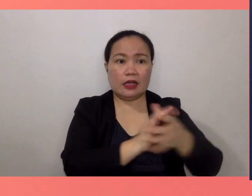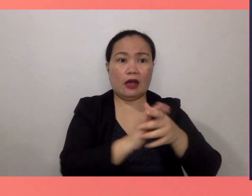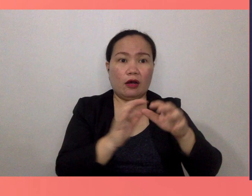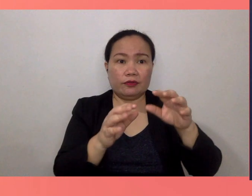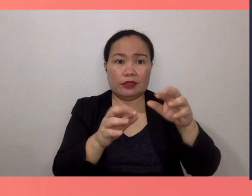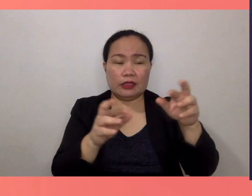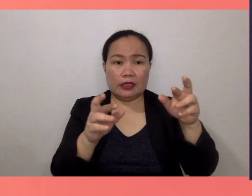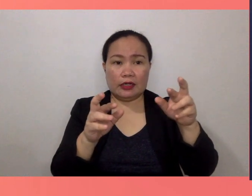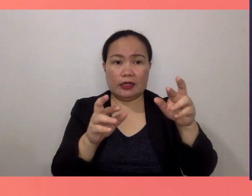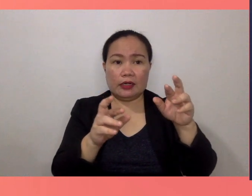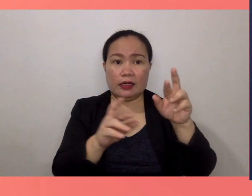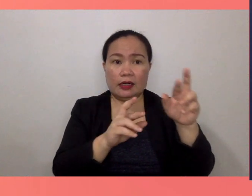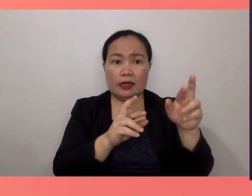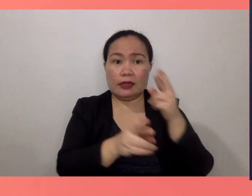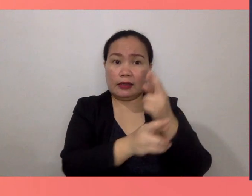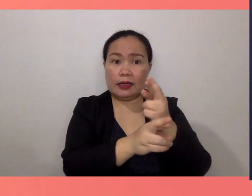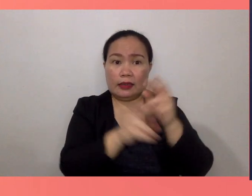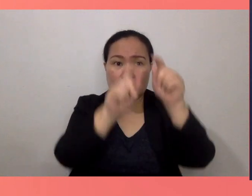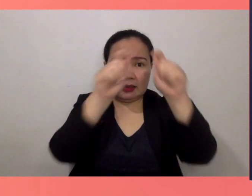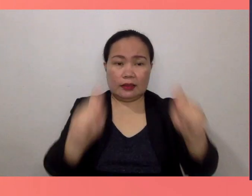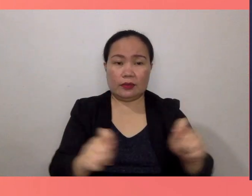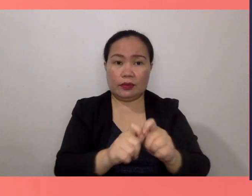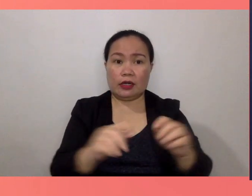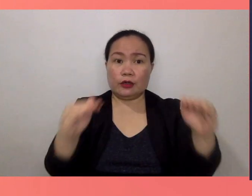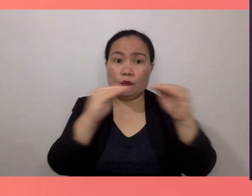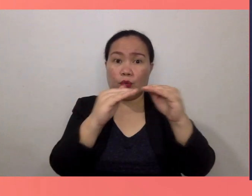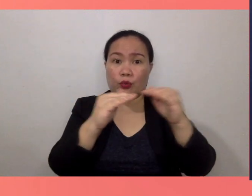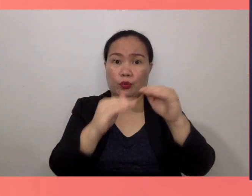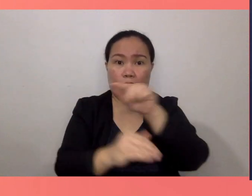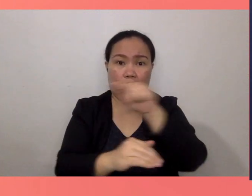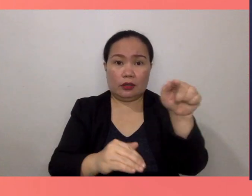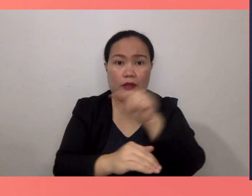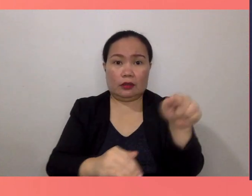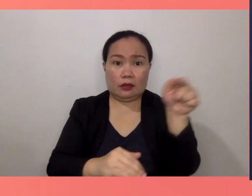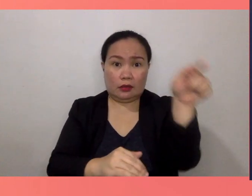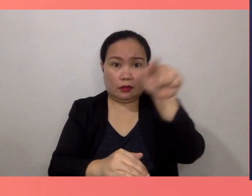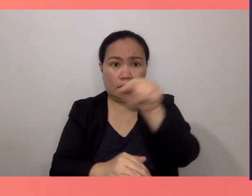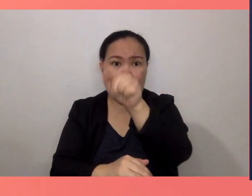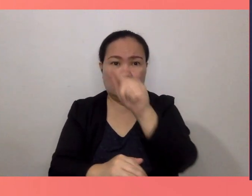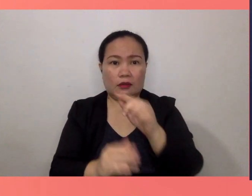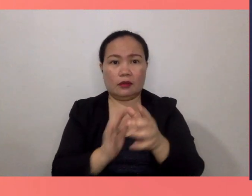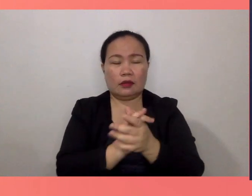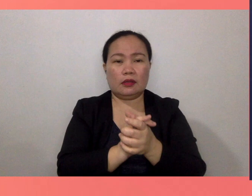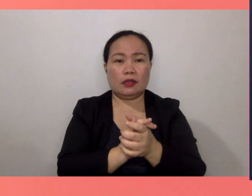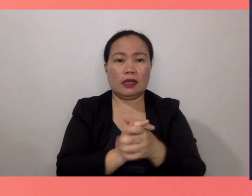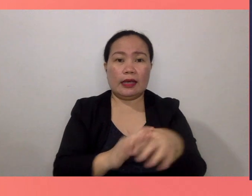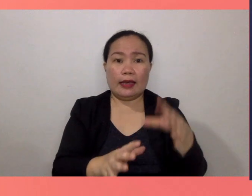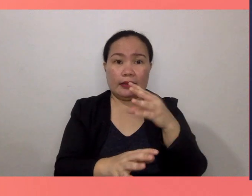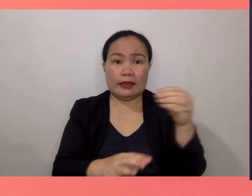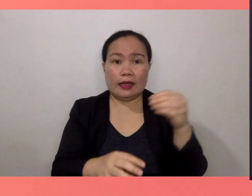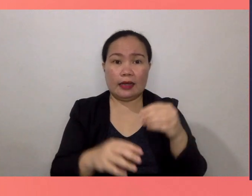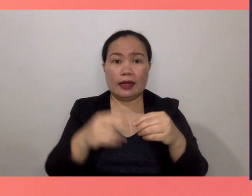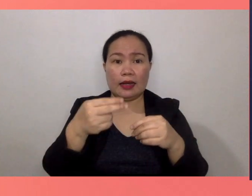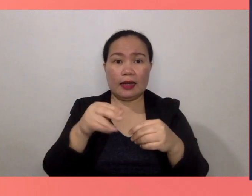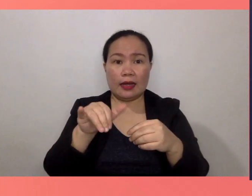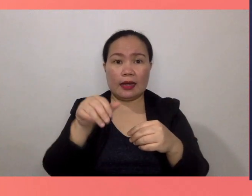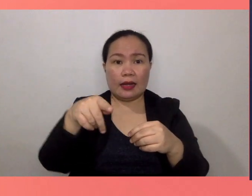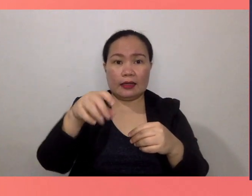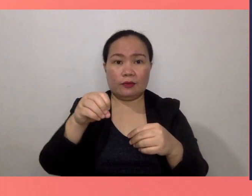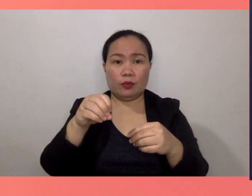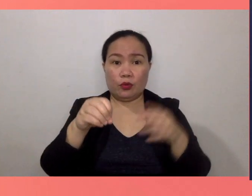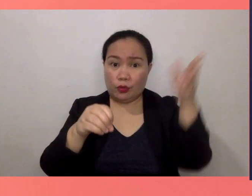root of 2 units long. Find, okay, so ayusin. Okay, find the length of each